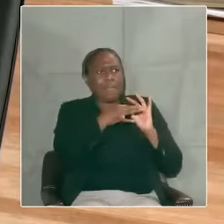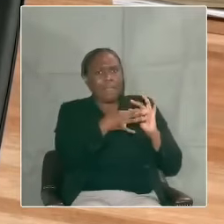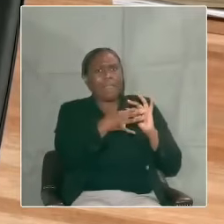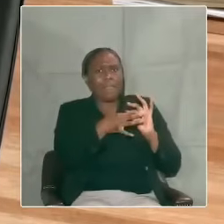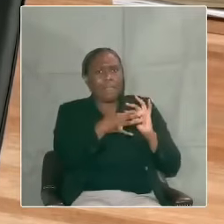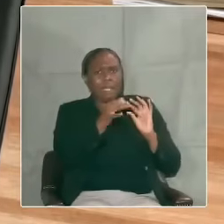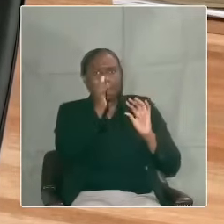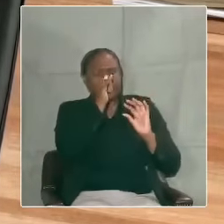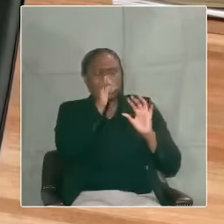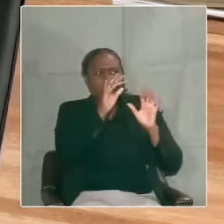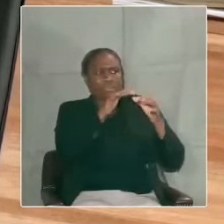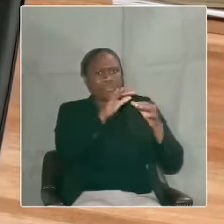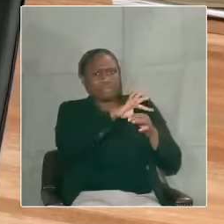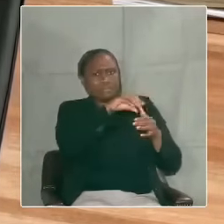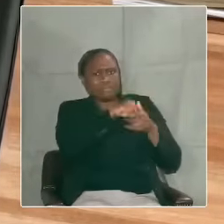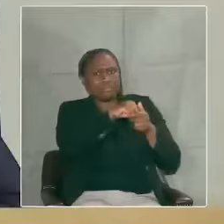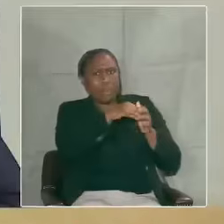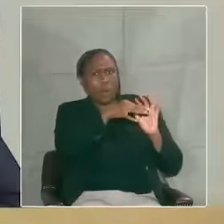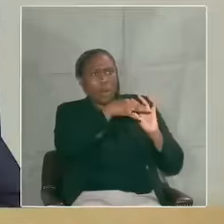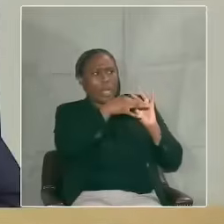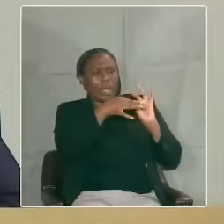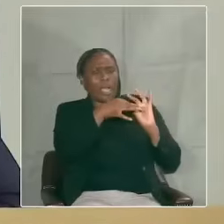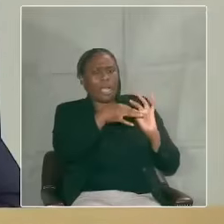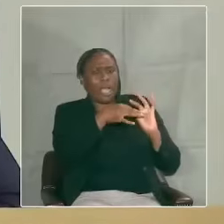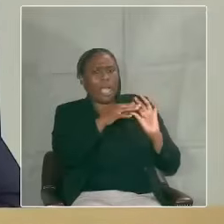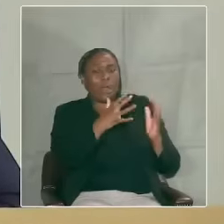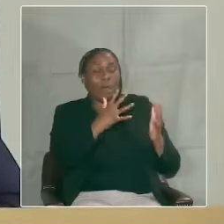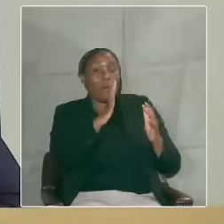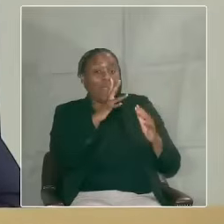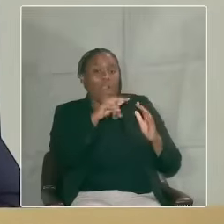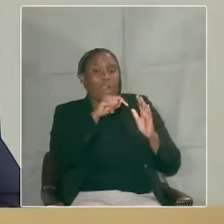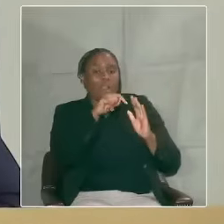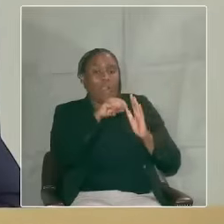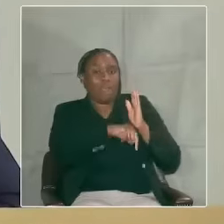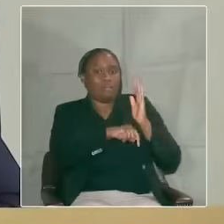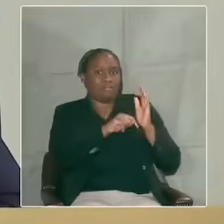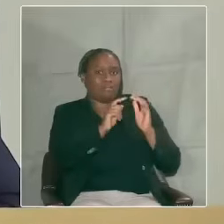associates him with the criminal syndicate. We'll deal with that issue.